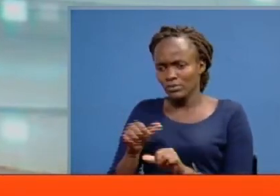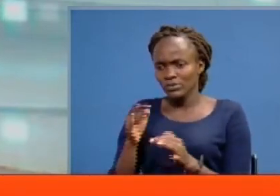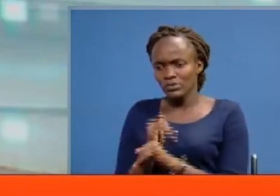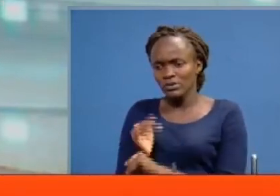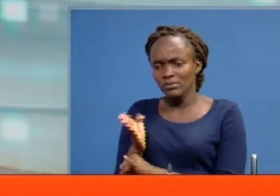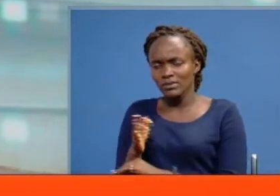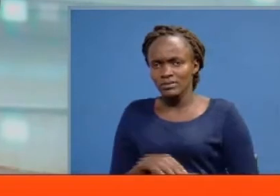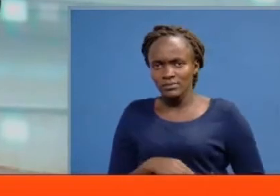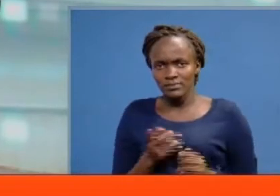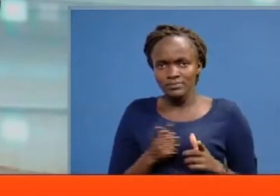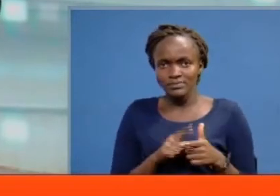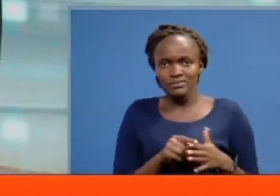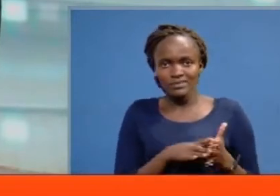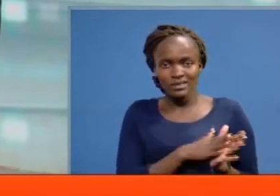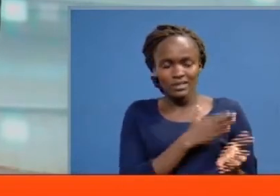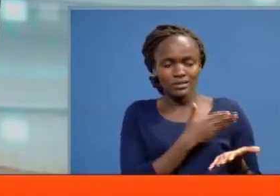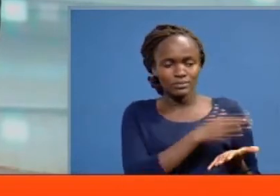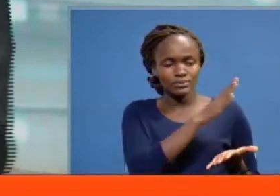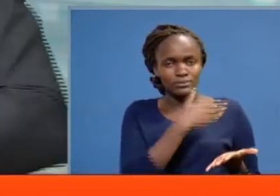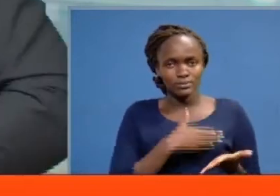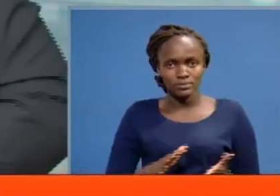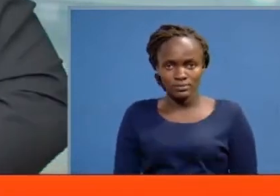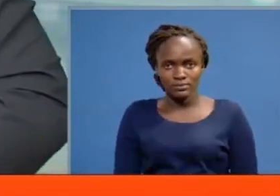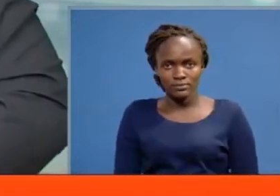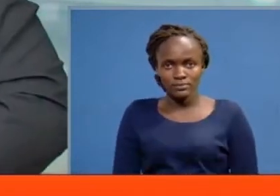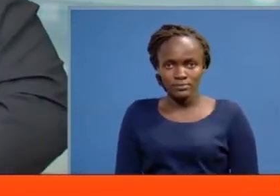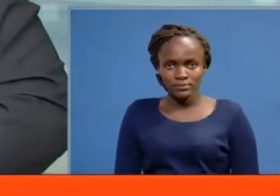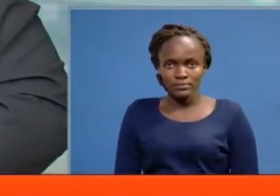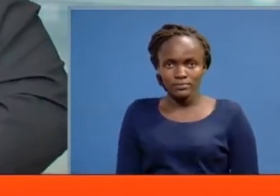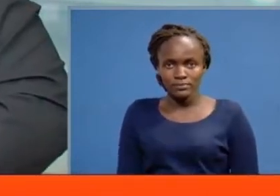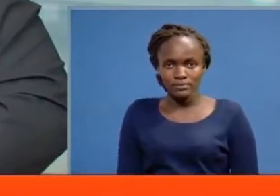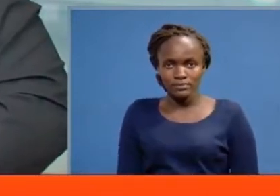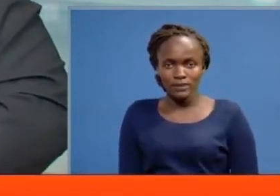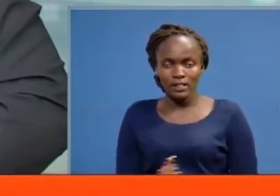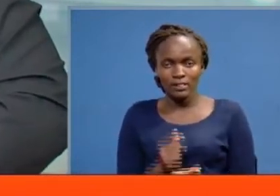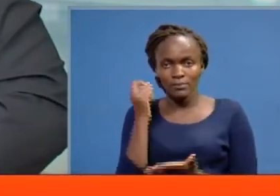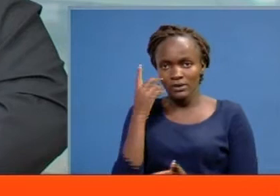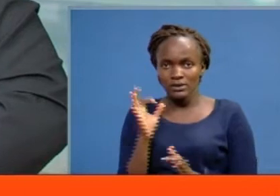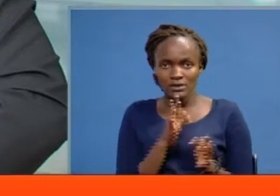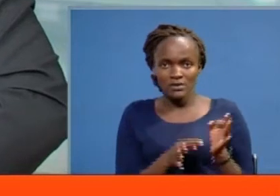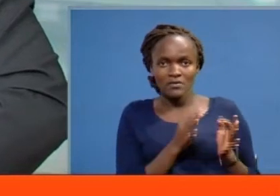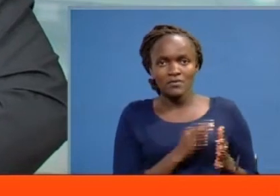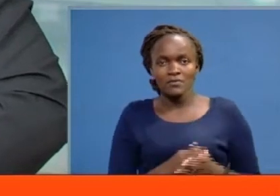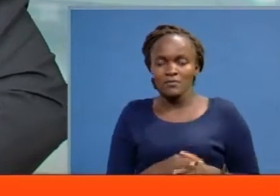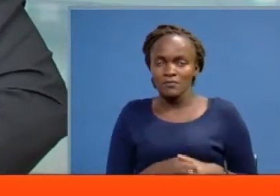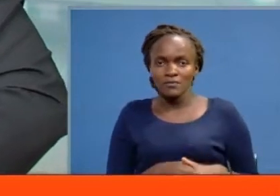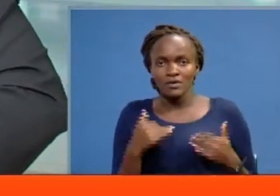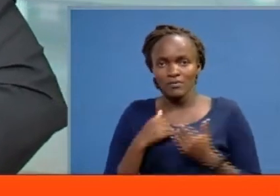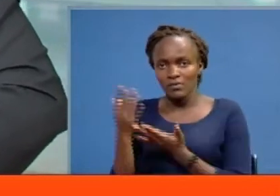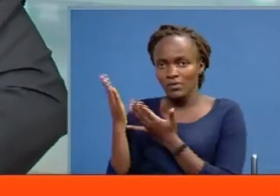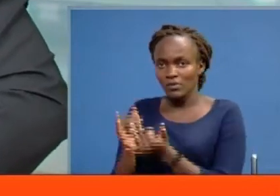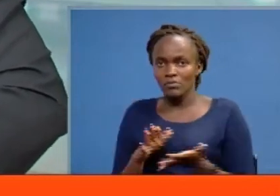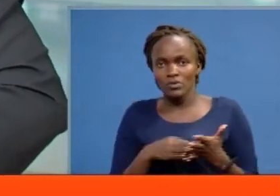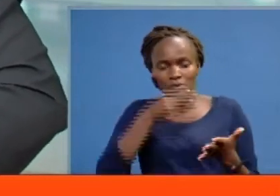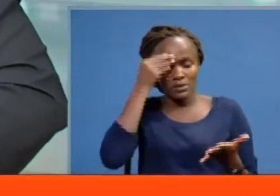job, and then they get fired. So kindly demystify that and help us understand if there is hope in that